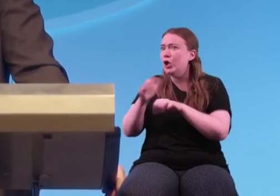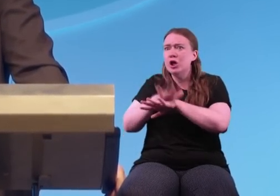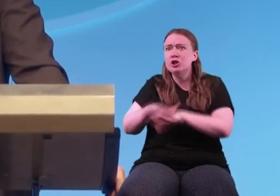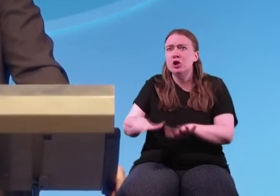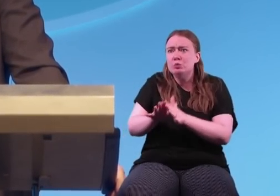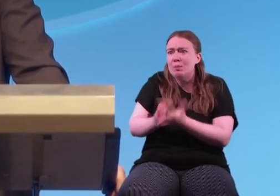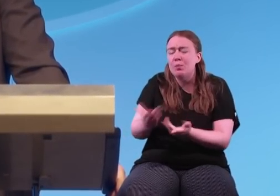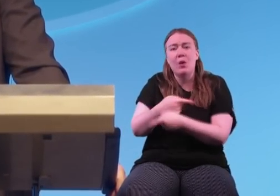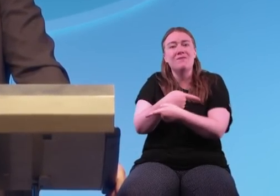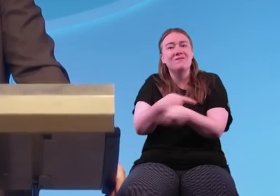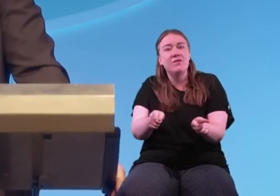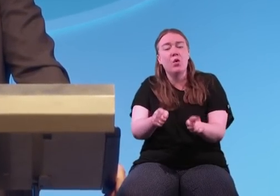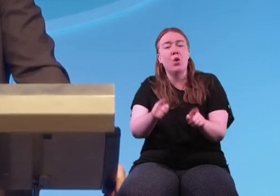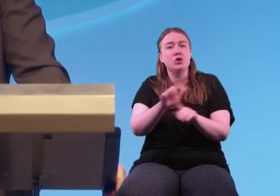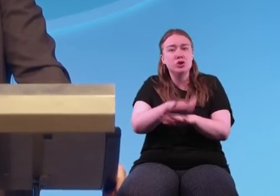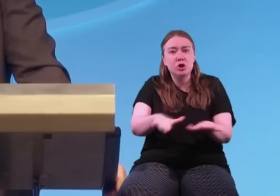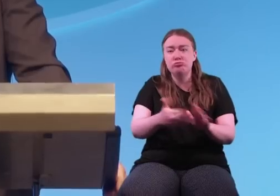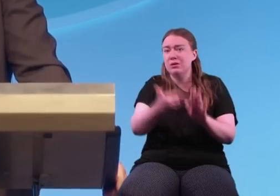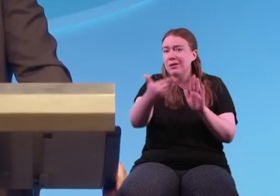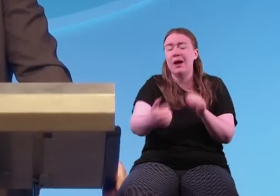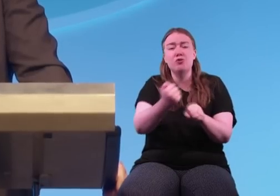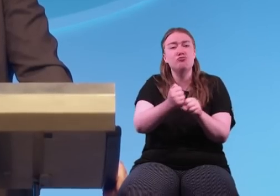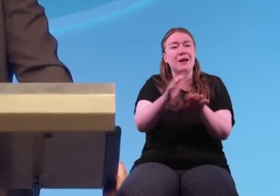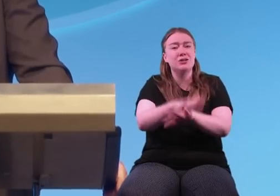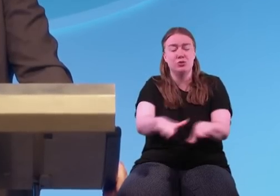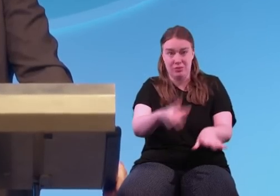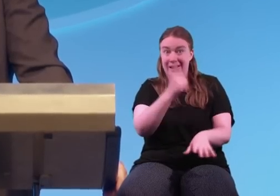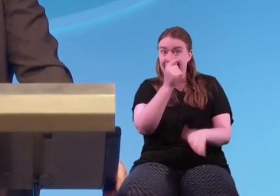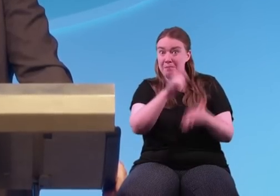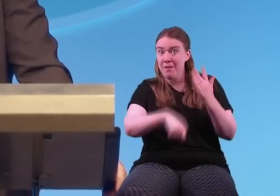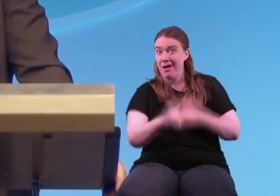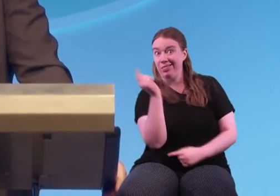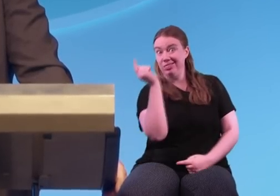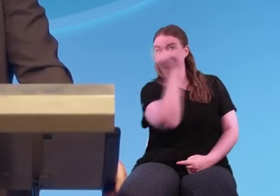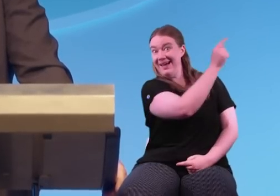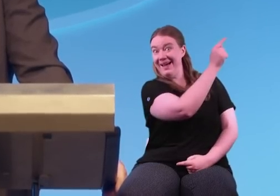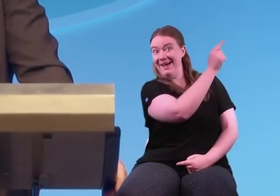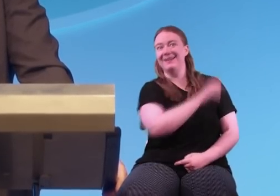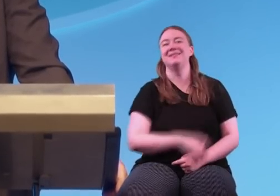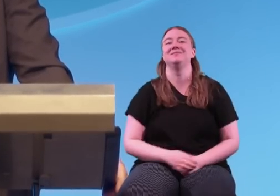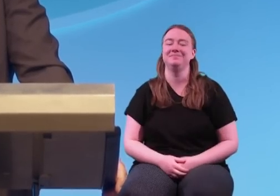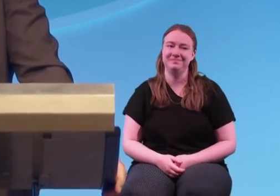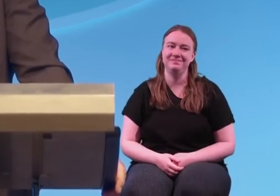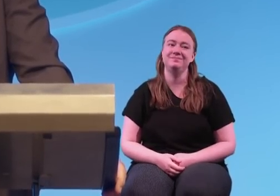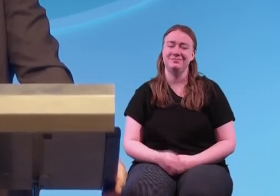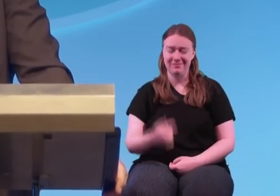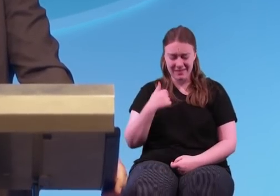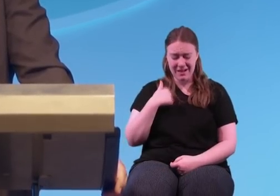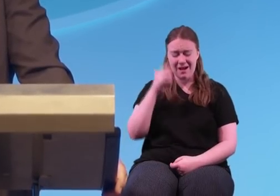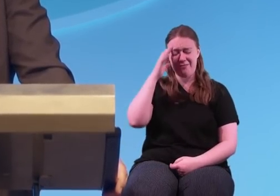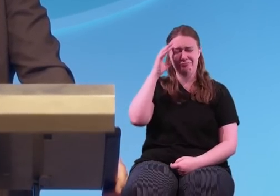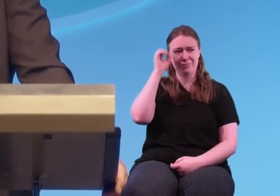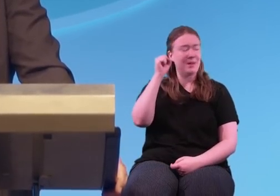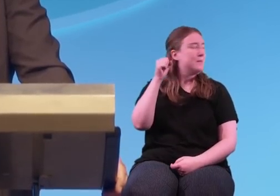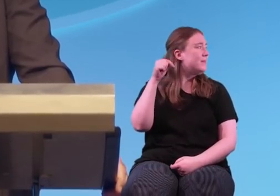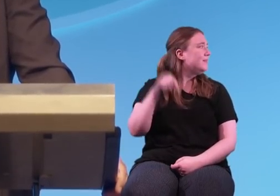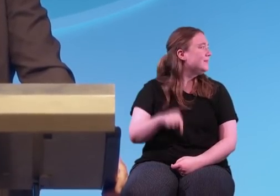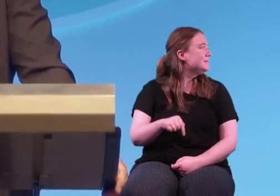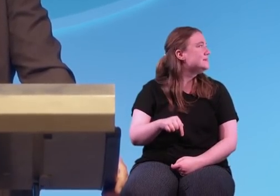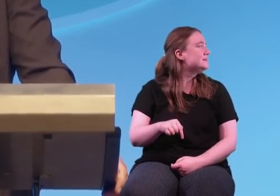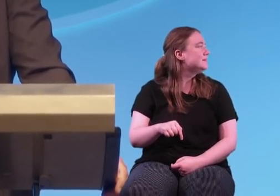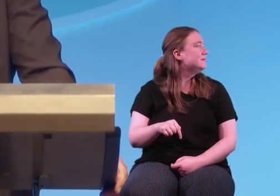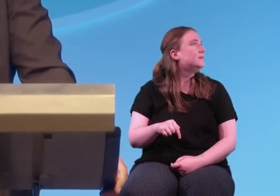our grandchildren. You can find them out there. As I'm reminded of this, I, verse